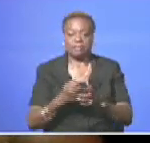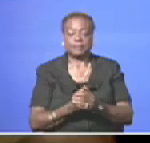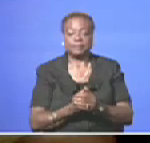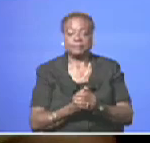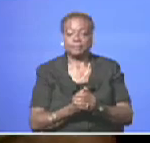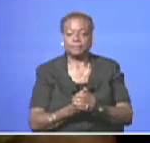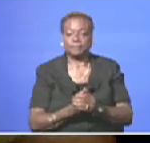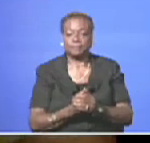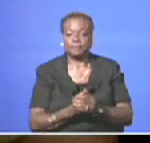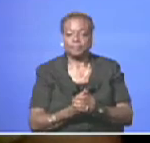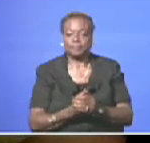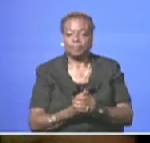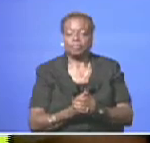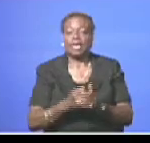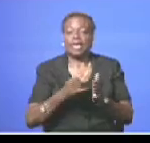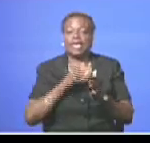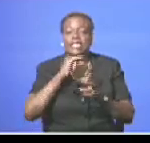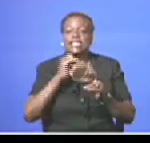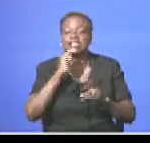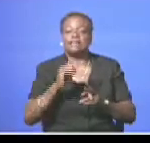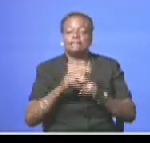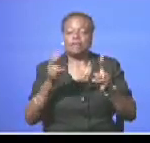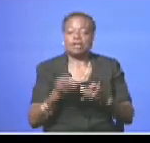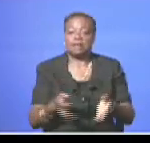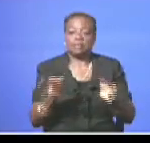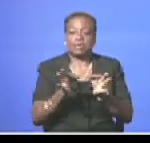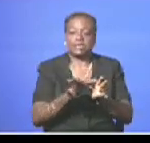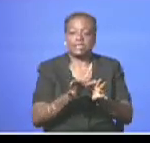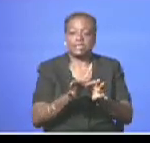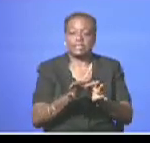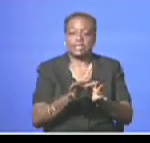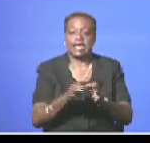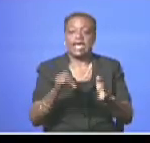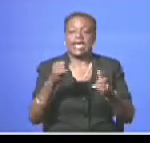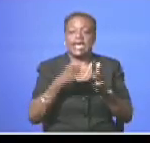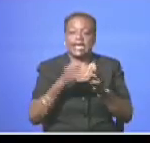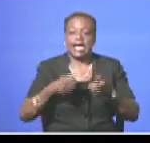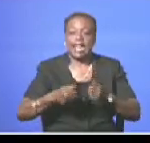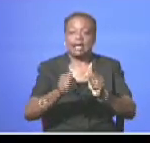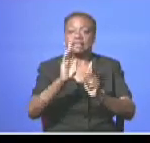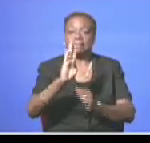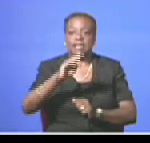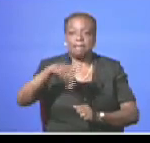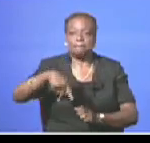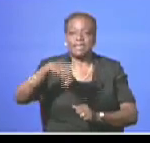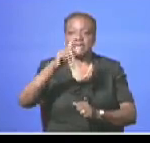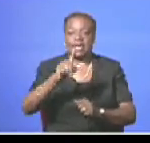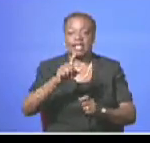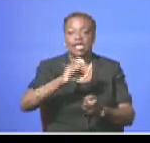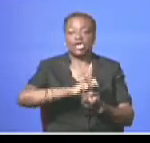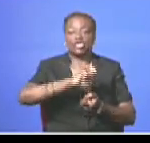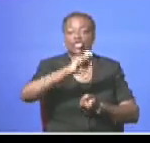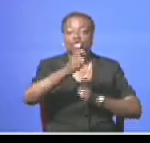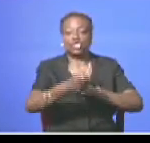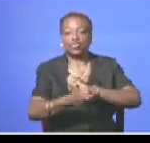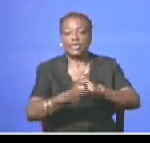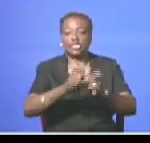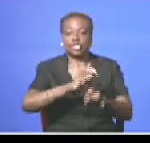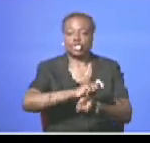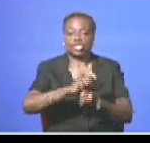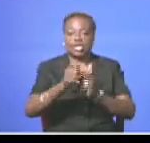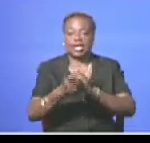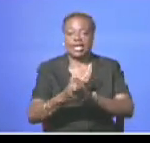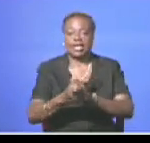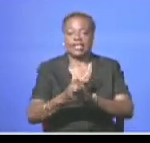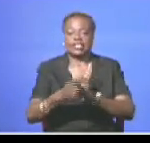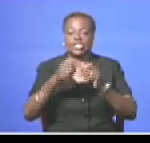Station A is extremely important for us because what it does now is it allows B.P.L. to switch its base load generation back to Clifton Pier.